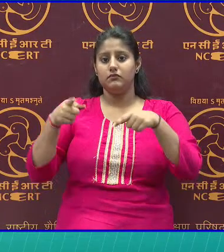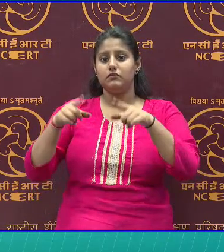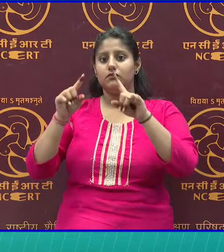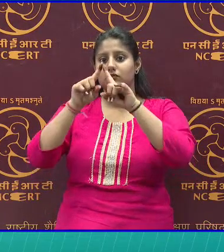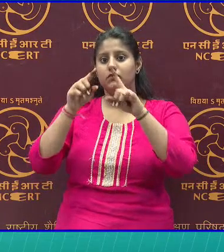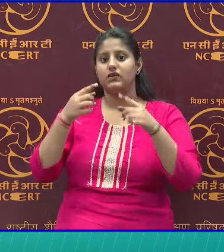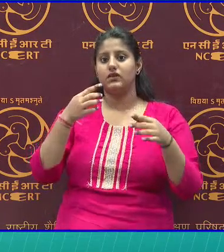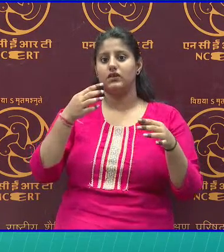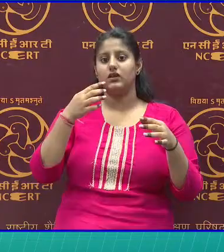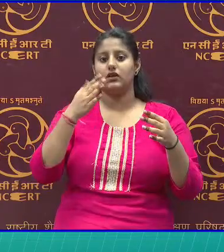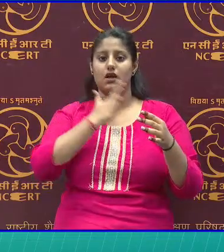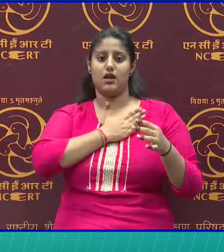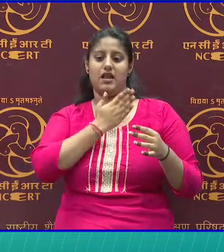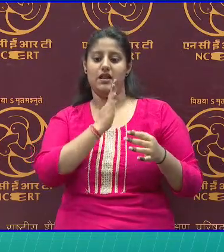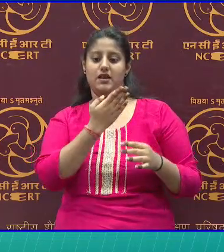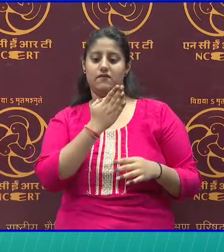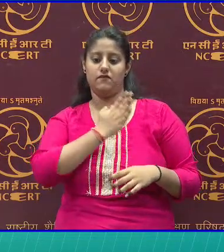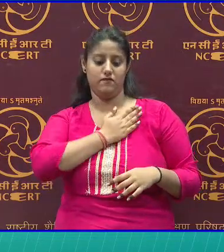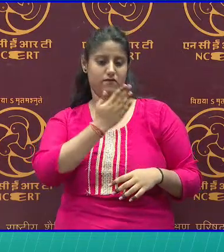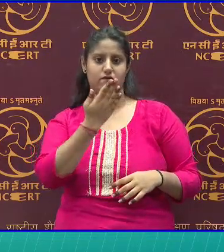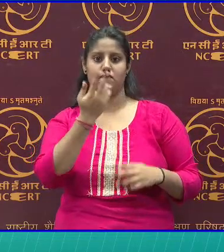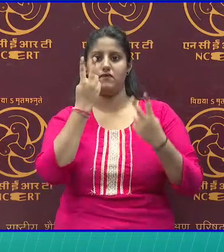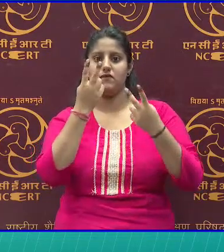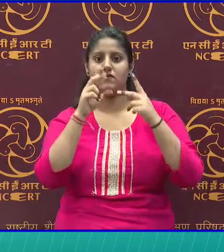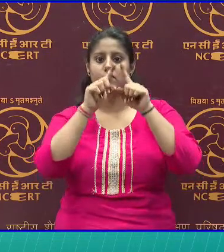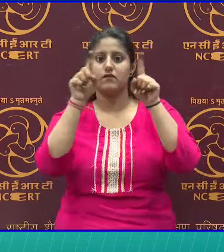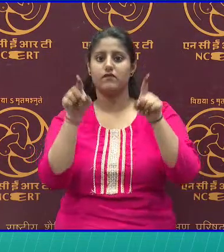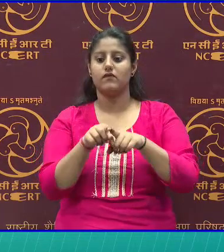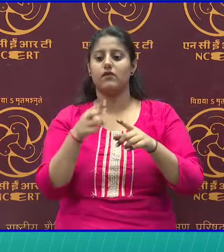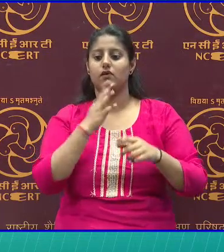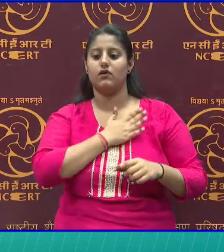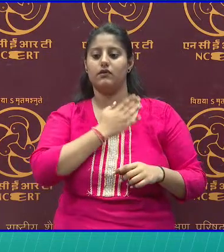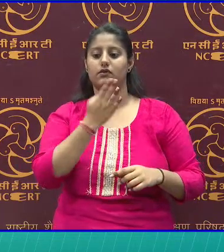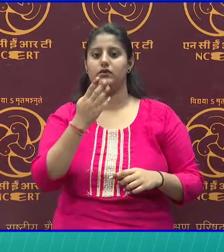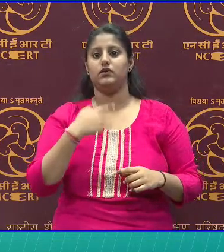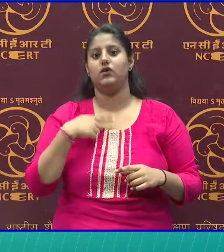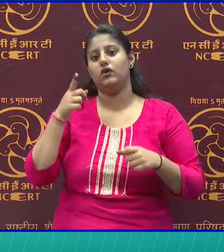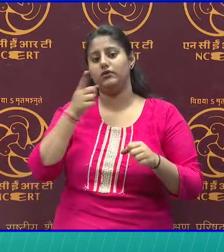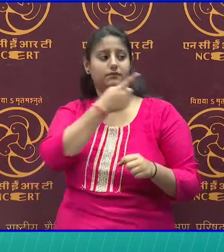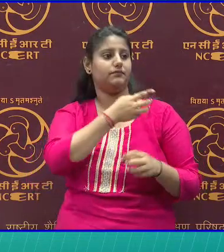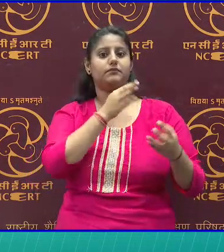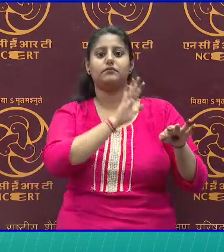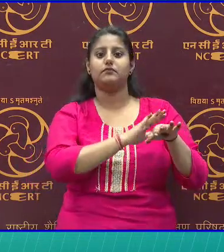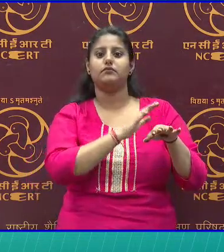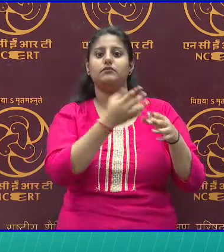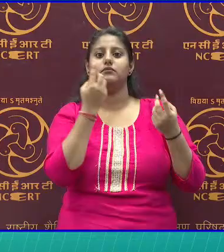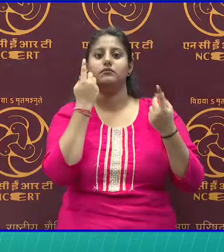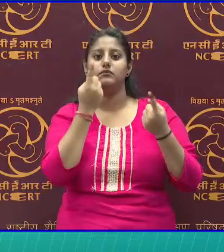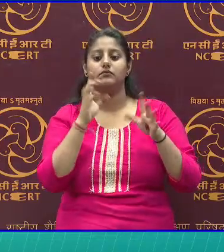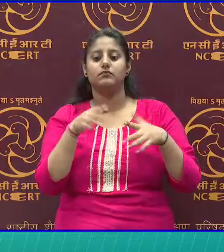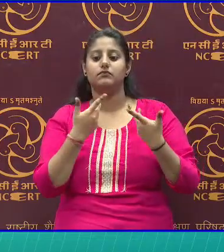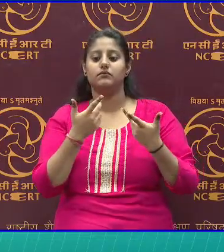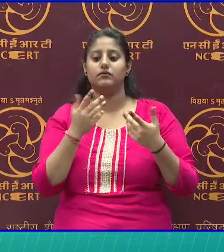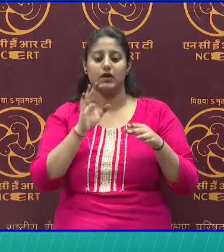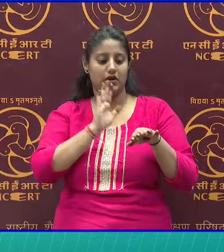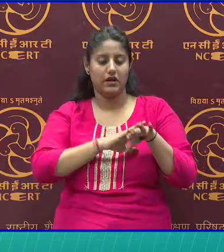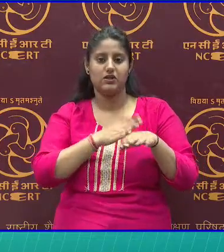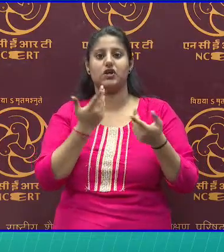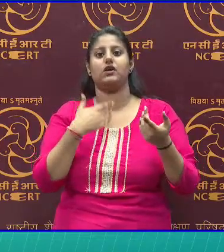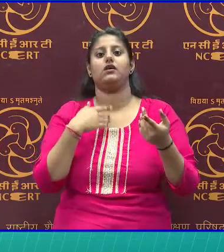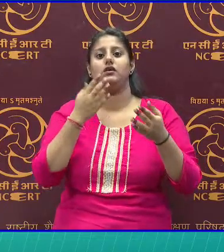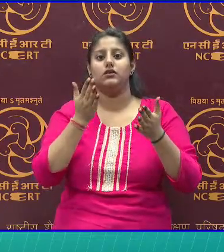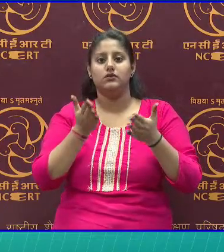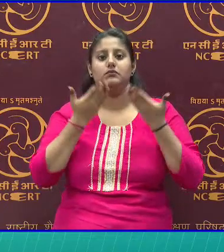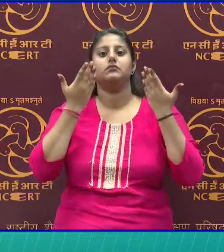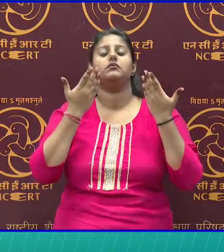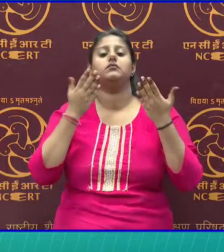certain leaves like this, and sir is going to identify these leaves by seeing it, by touching it, by